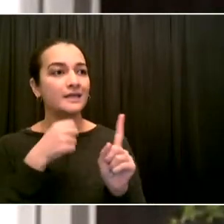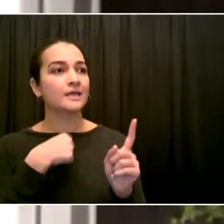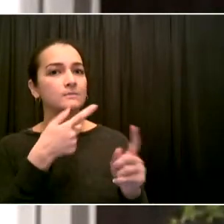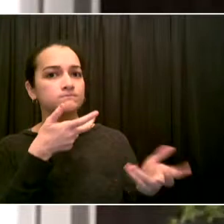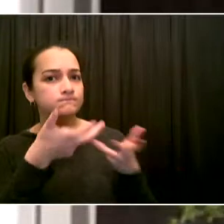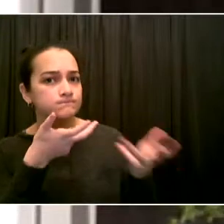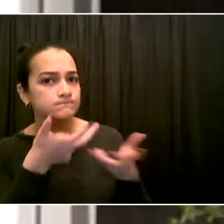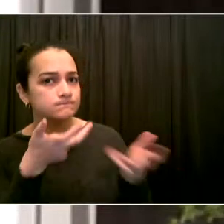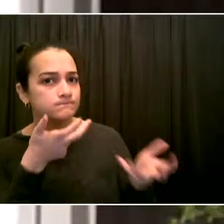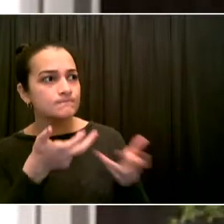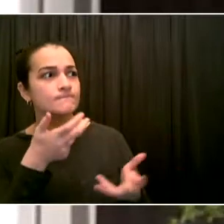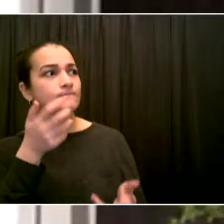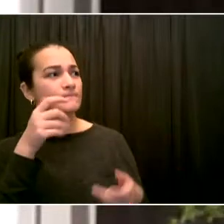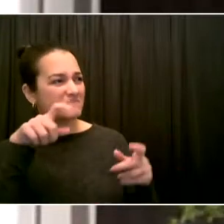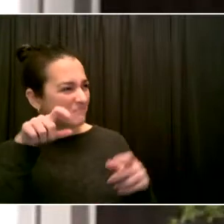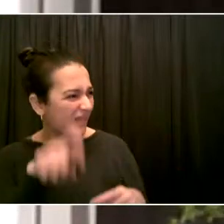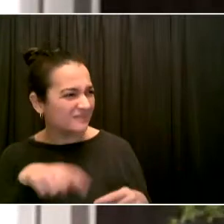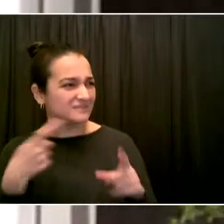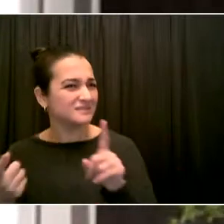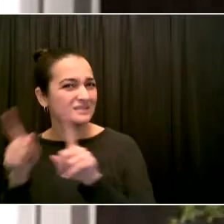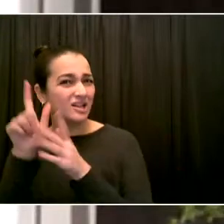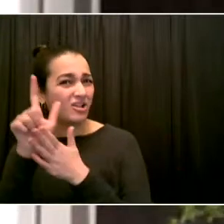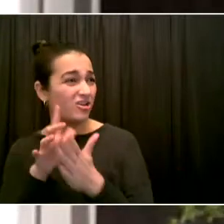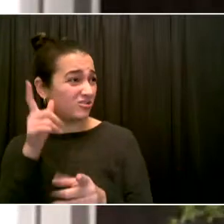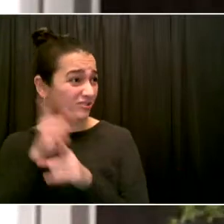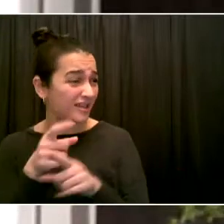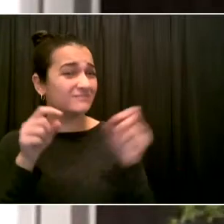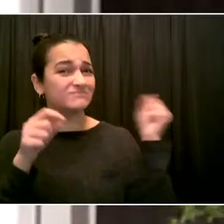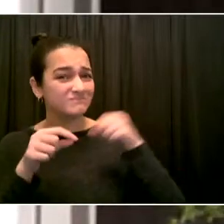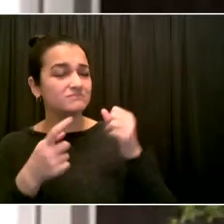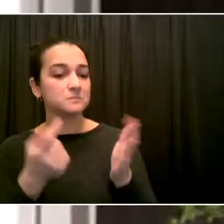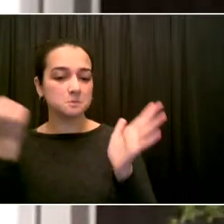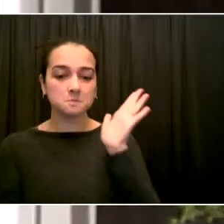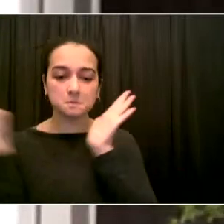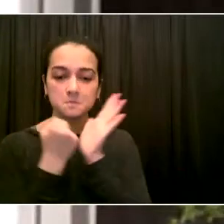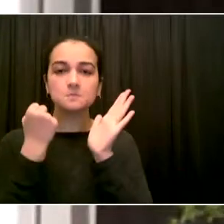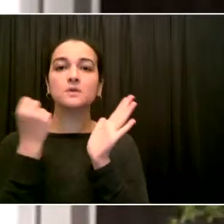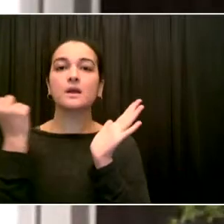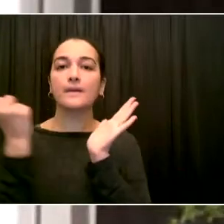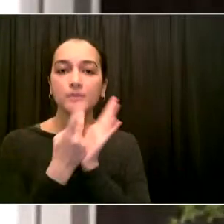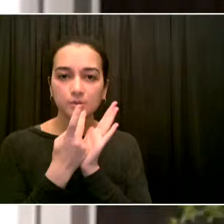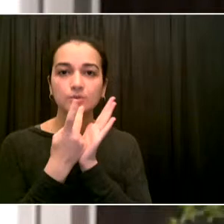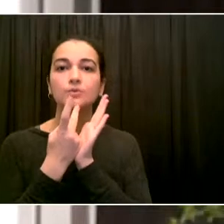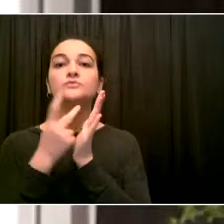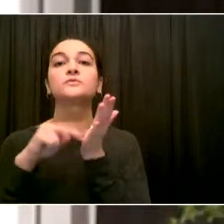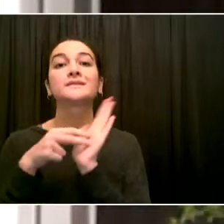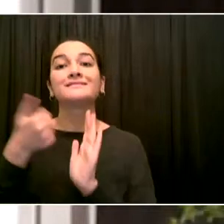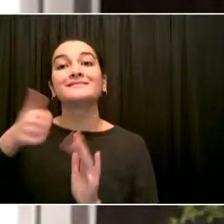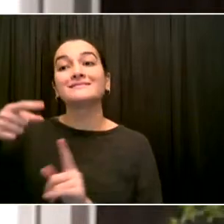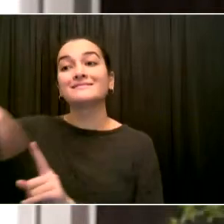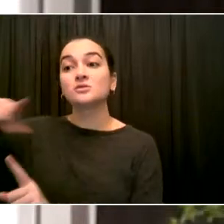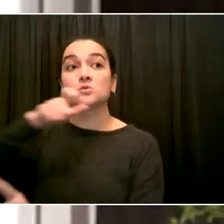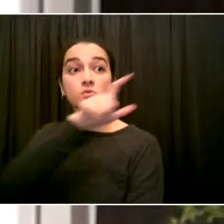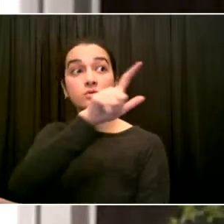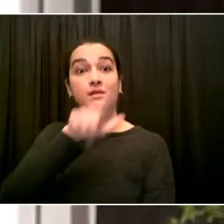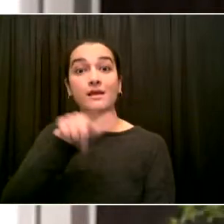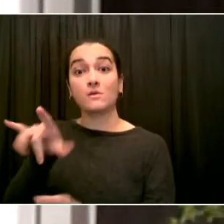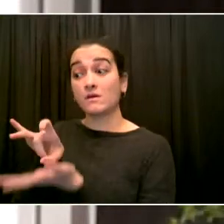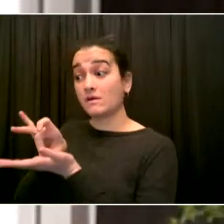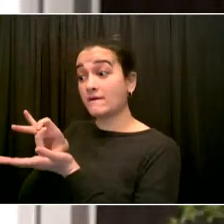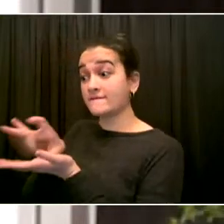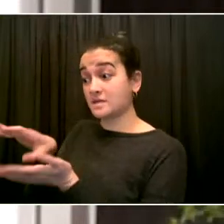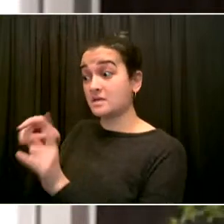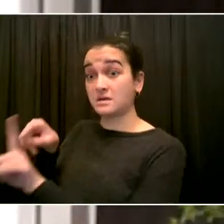representation for low-income tenants facing eviction in housing court. Our right to counsel legislation has protected our